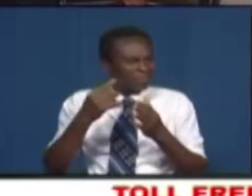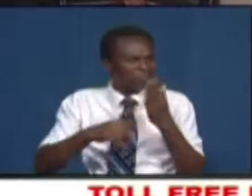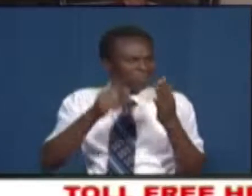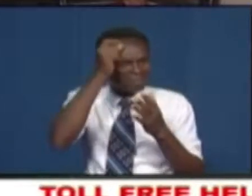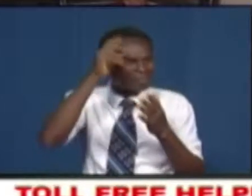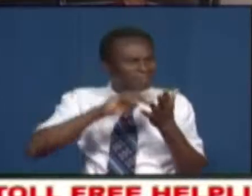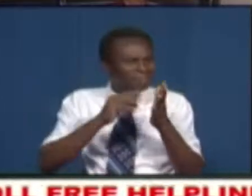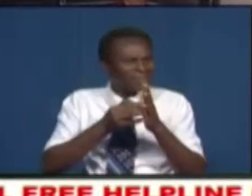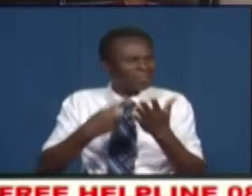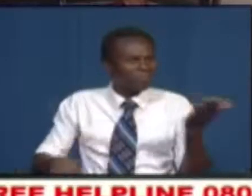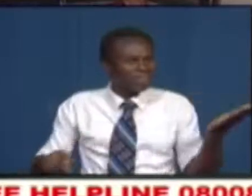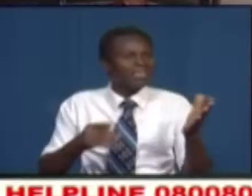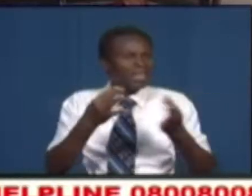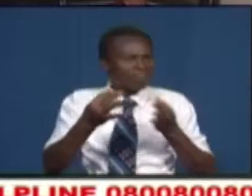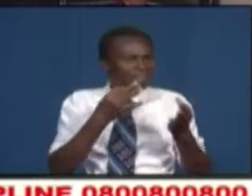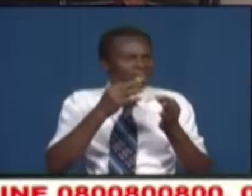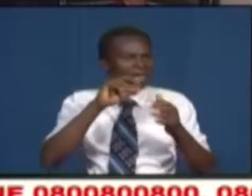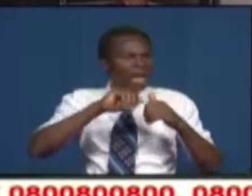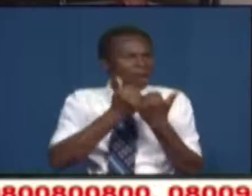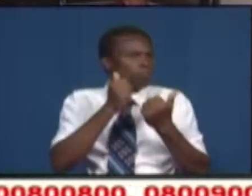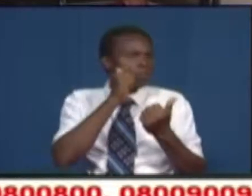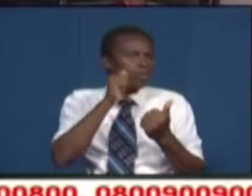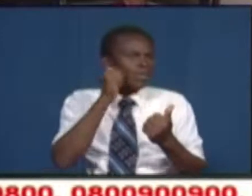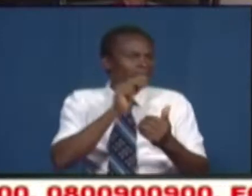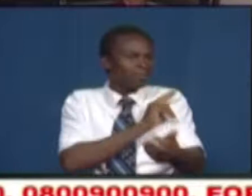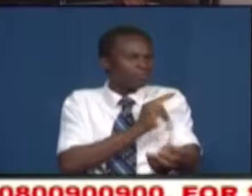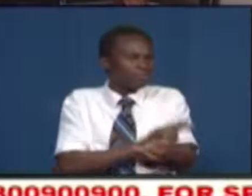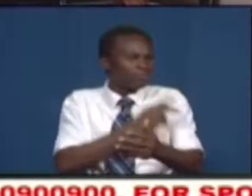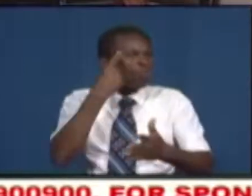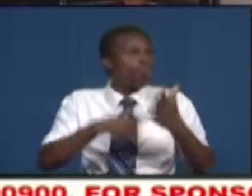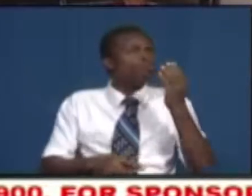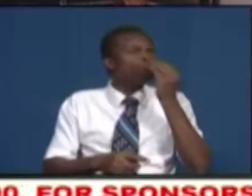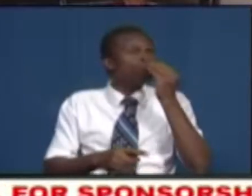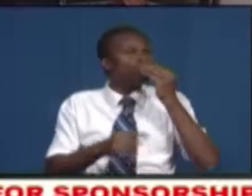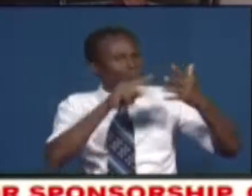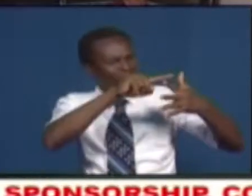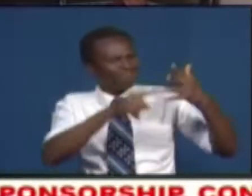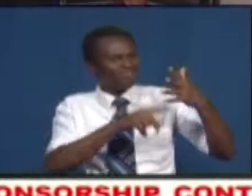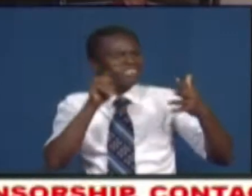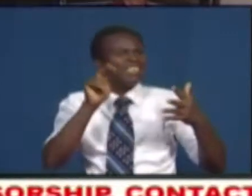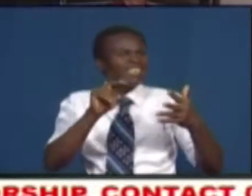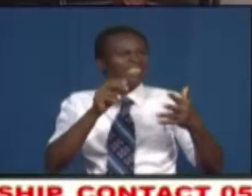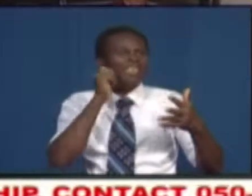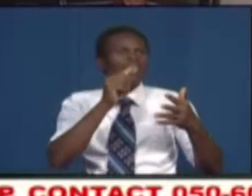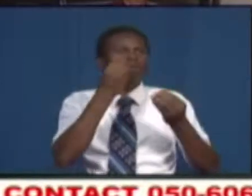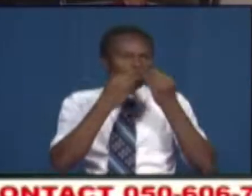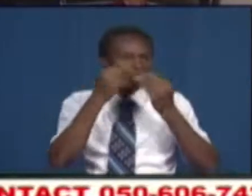what is nutrition, and what kind of nutrition is beneficial to growing